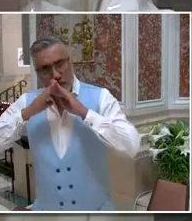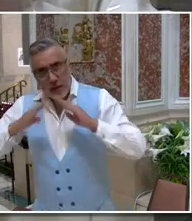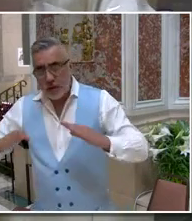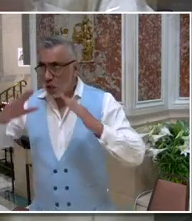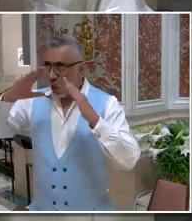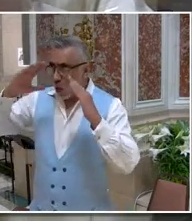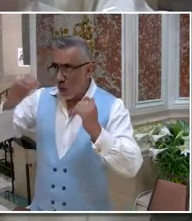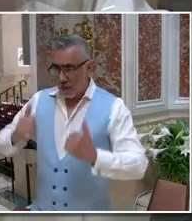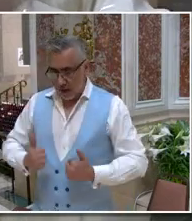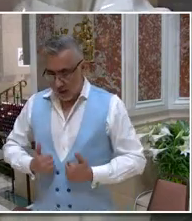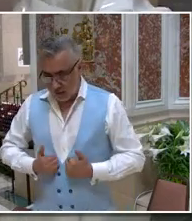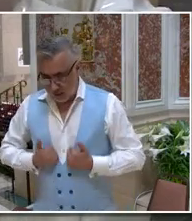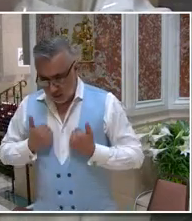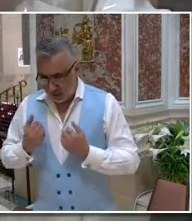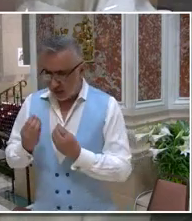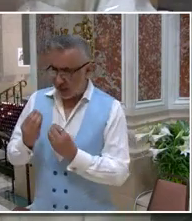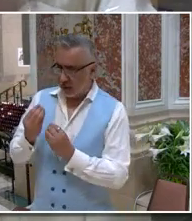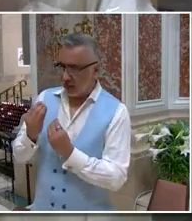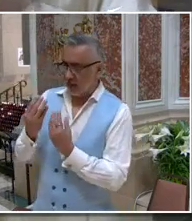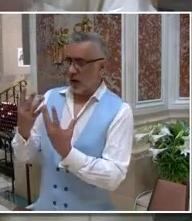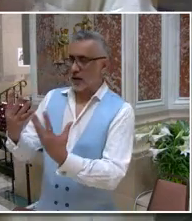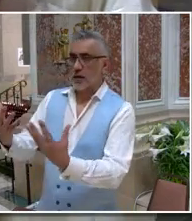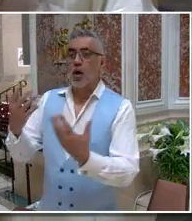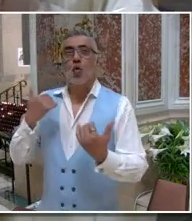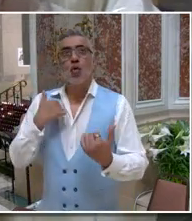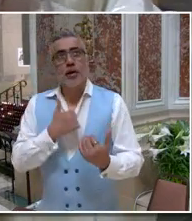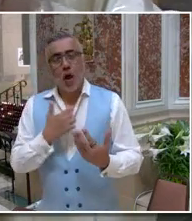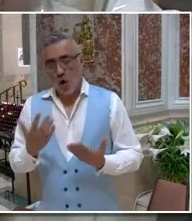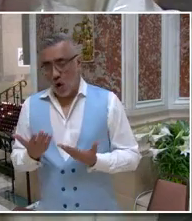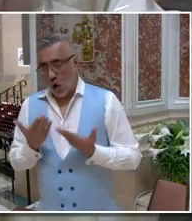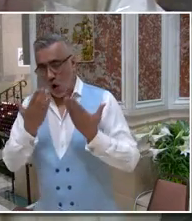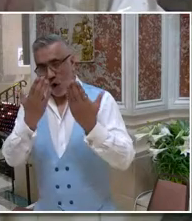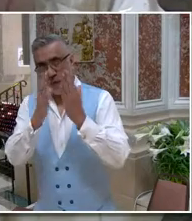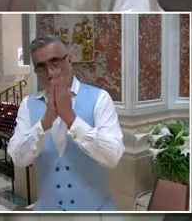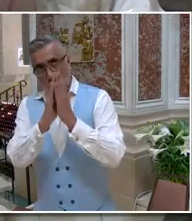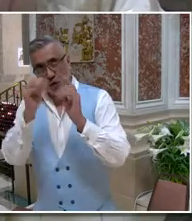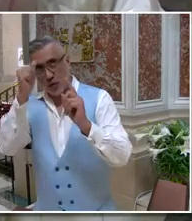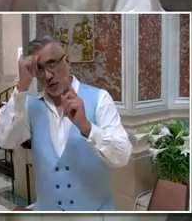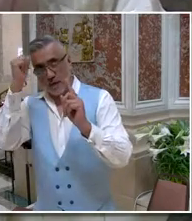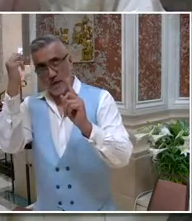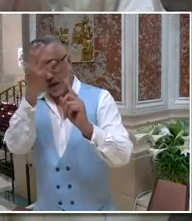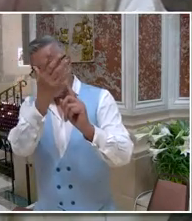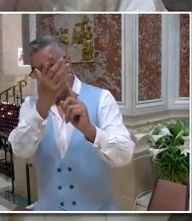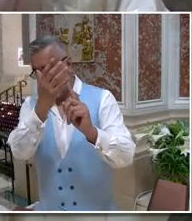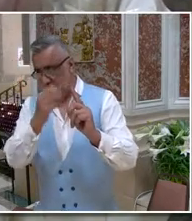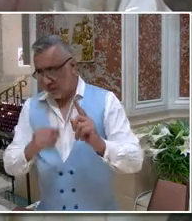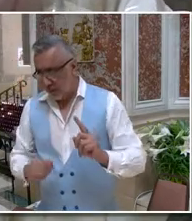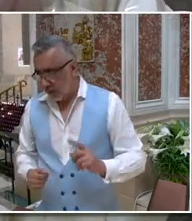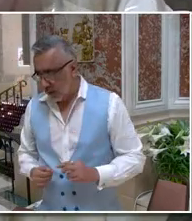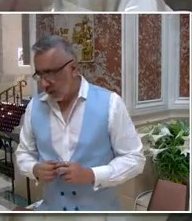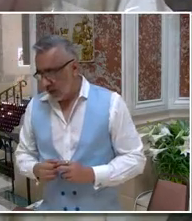and light. Let us now offer our prayers to the Father of us all.